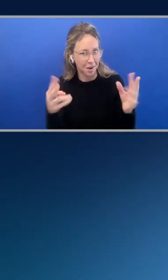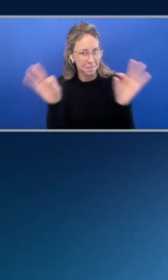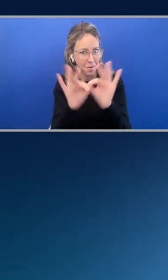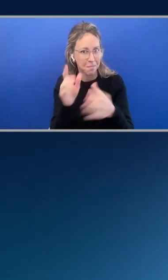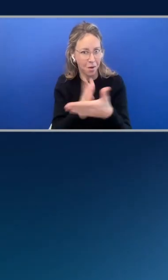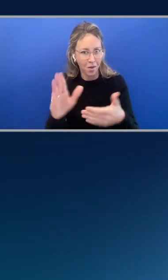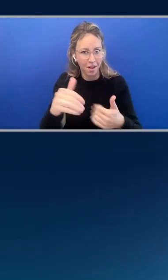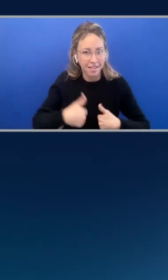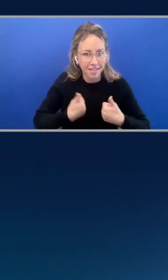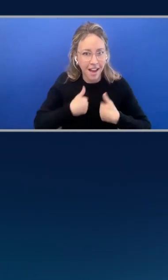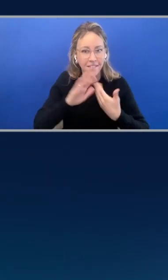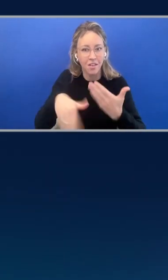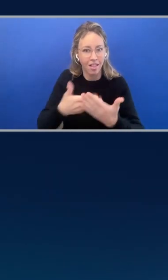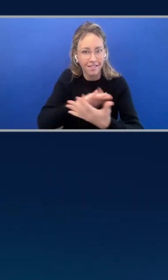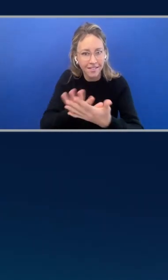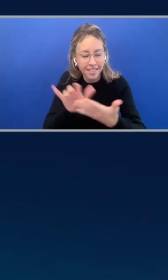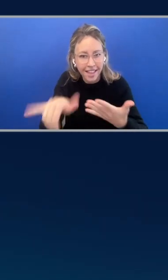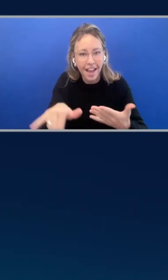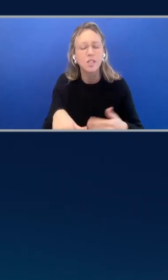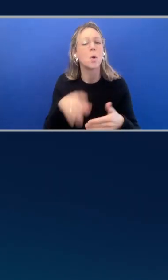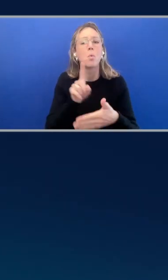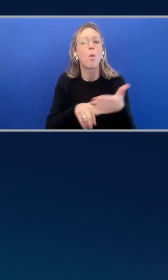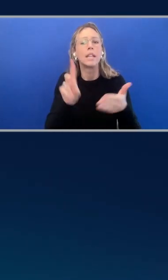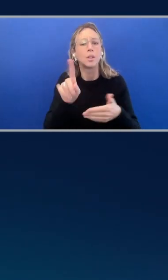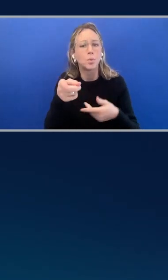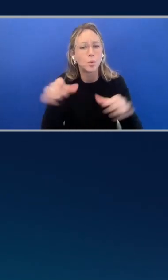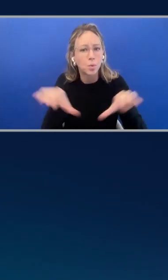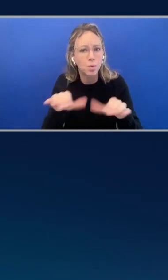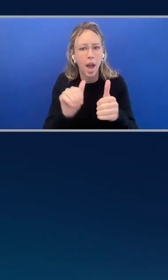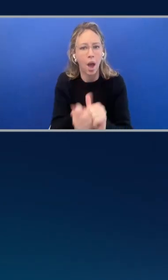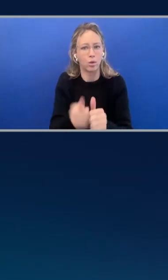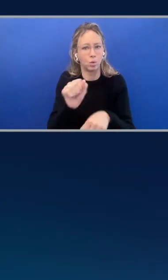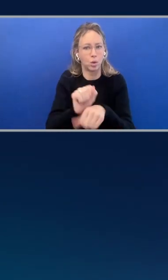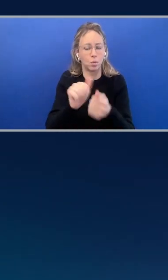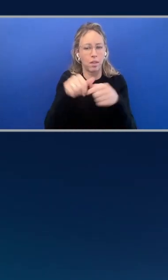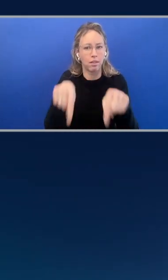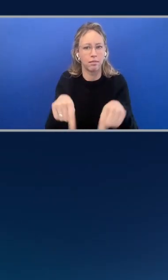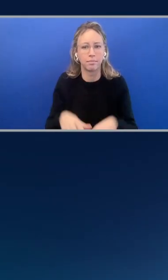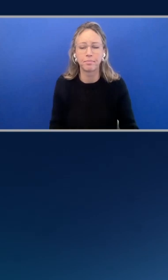those things. What did you do? How did you work with Suresh and Alak on this?